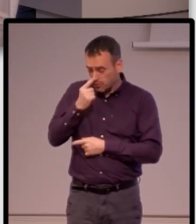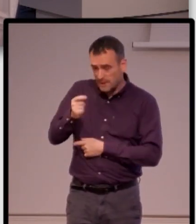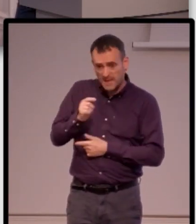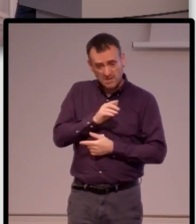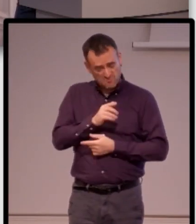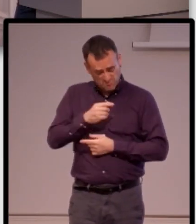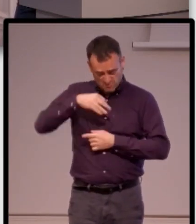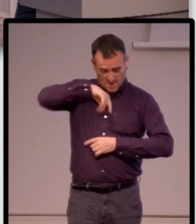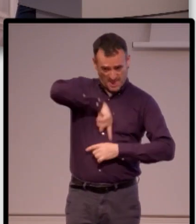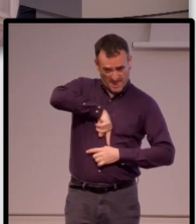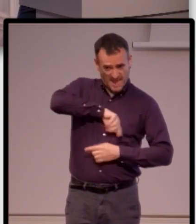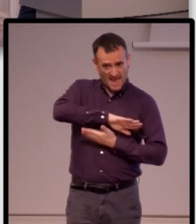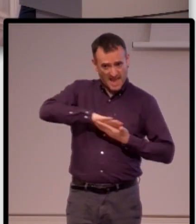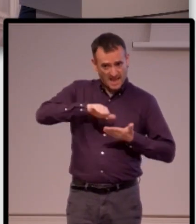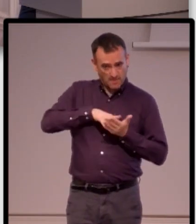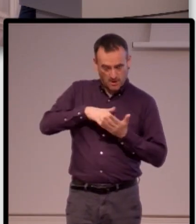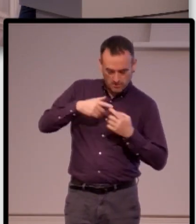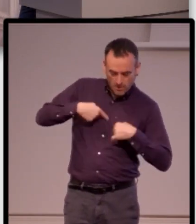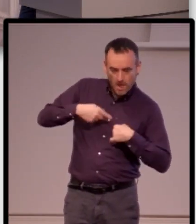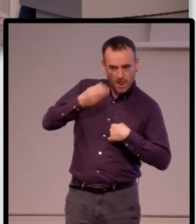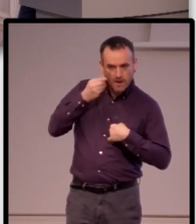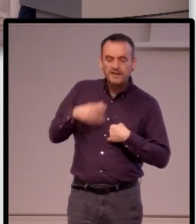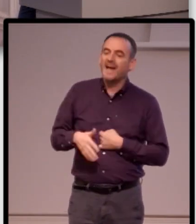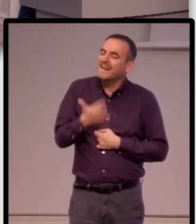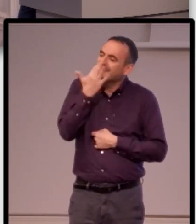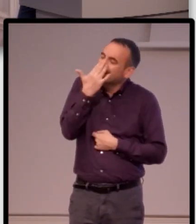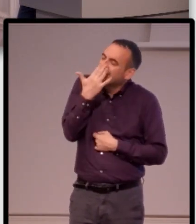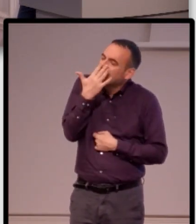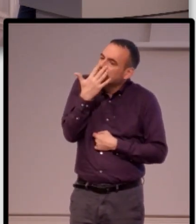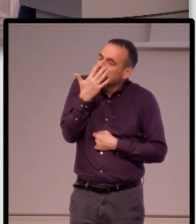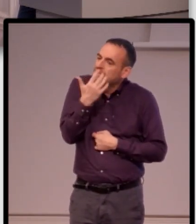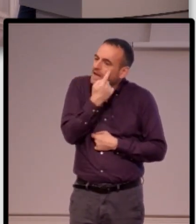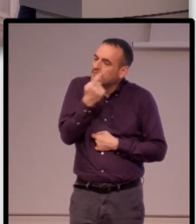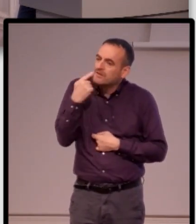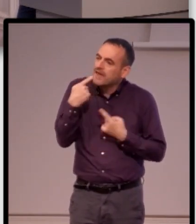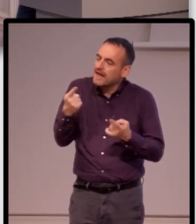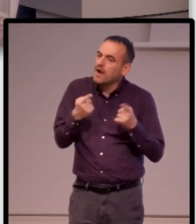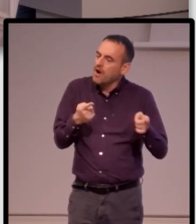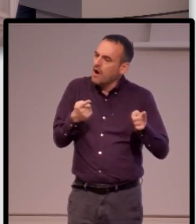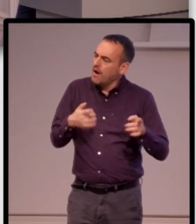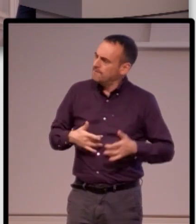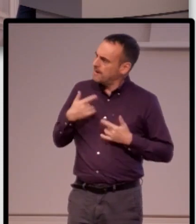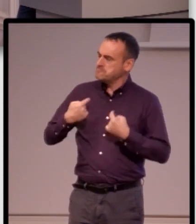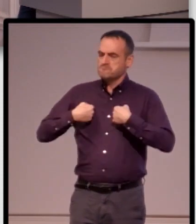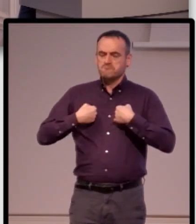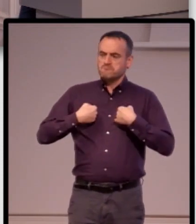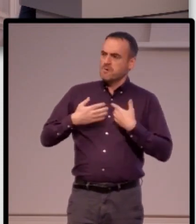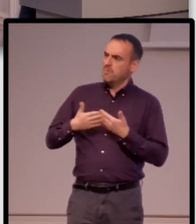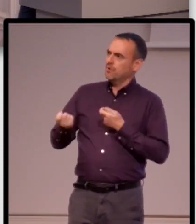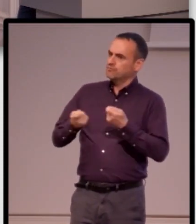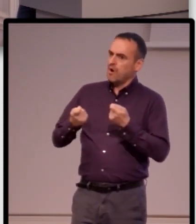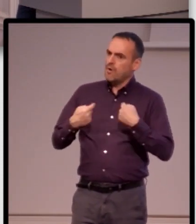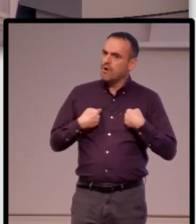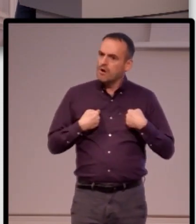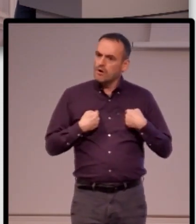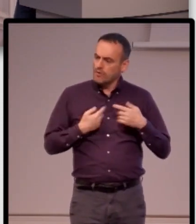lines. Interviewees treated as teenagers state that this involvement in care gave them some feeling of control at a time when they really had